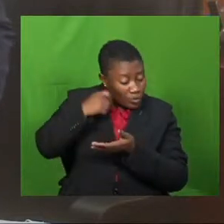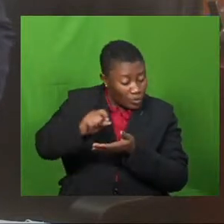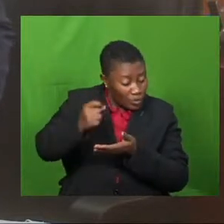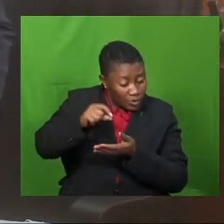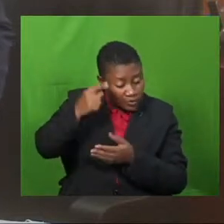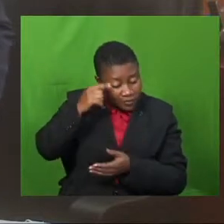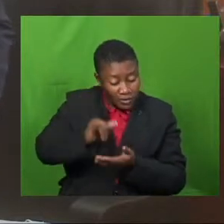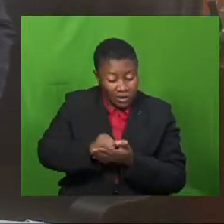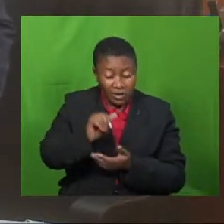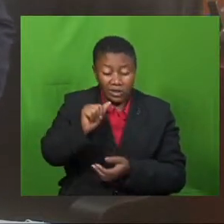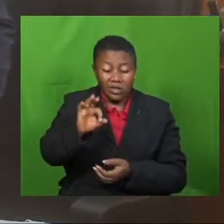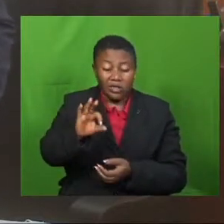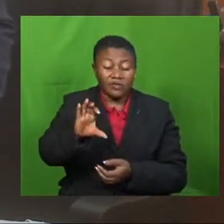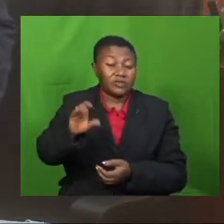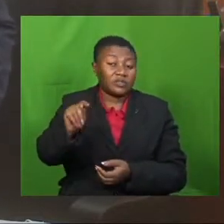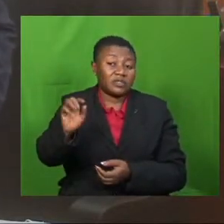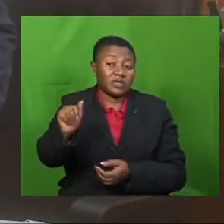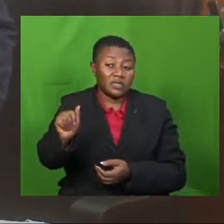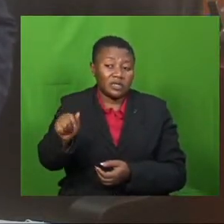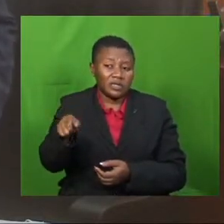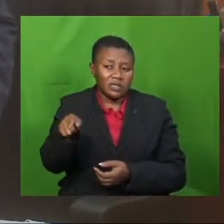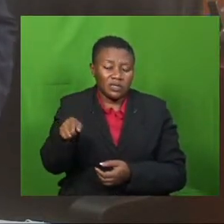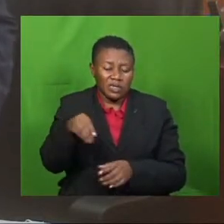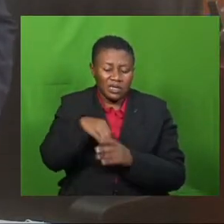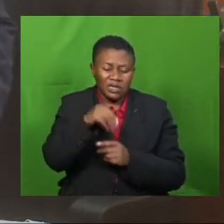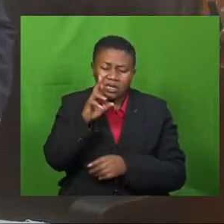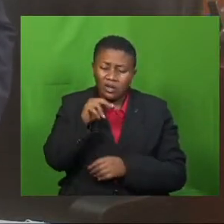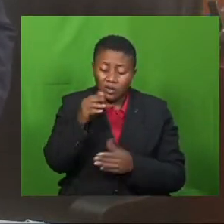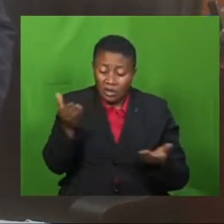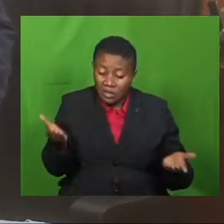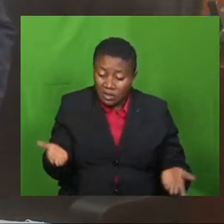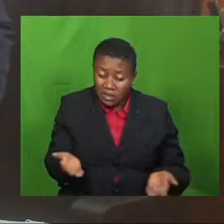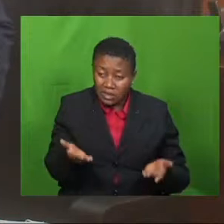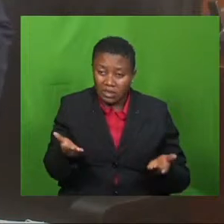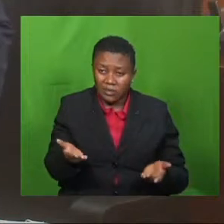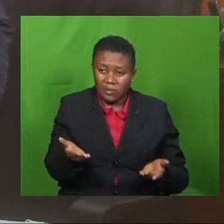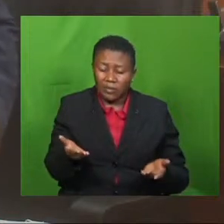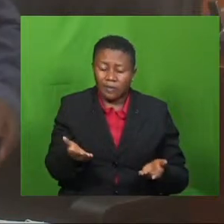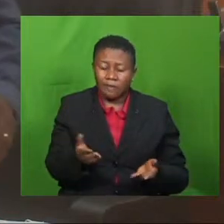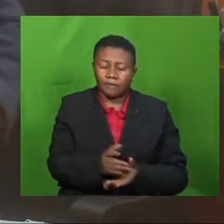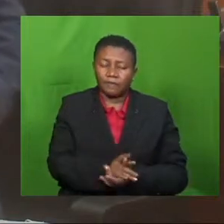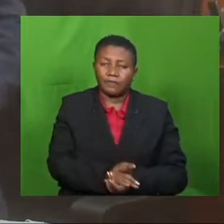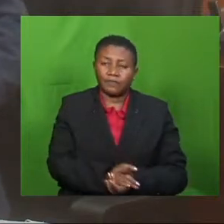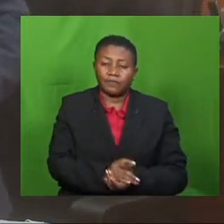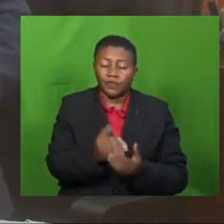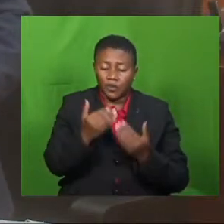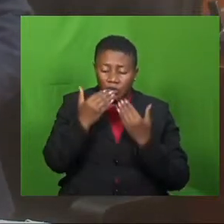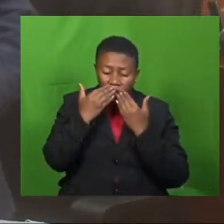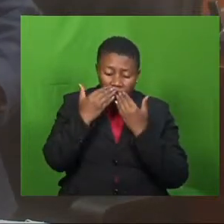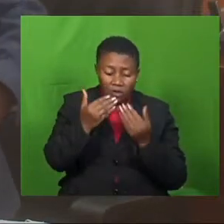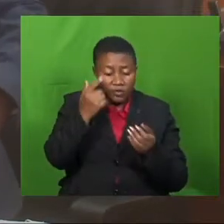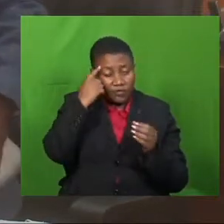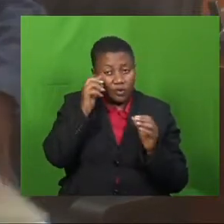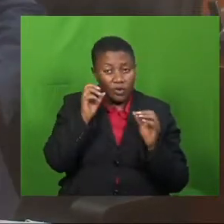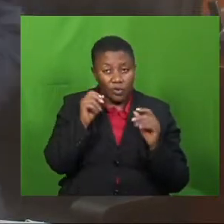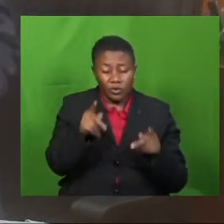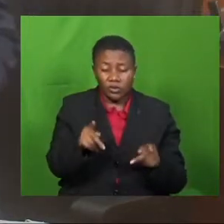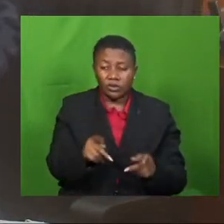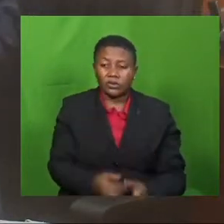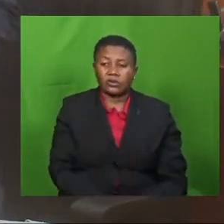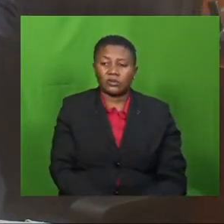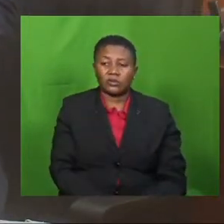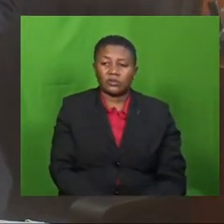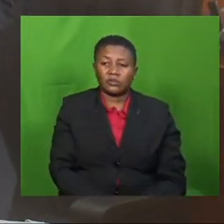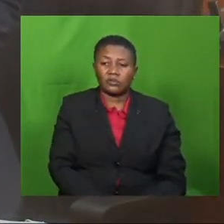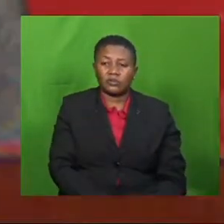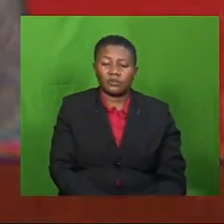Trade Area in Accra provides. Mr. Speaker, I thank you for the opportunity granted. Thank you